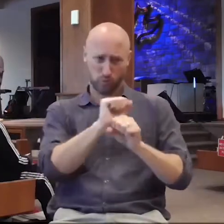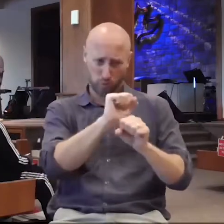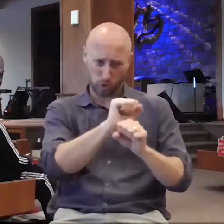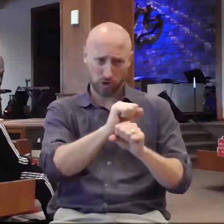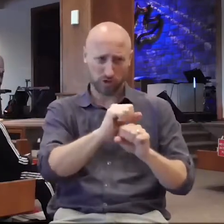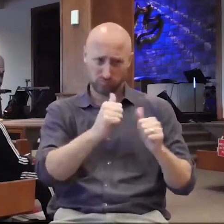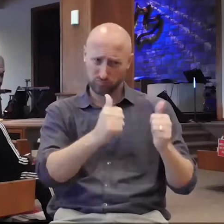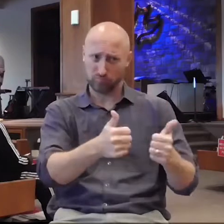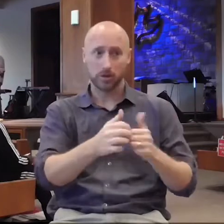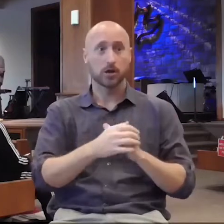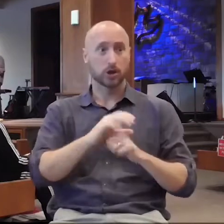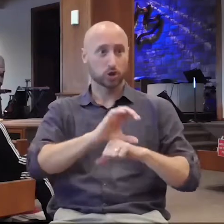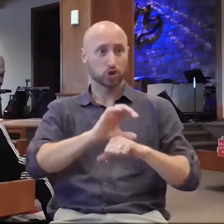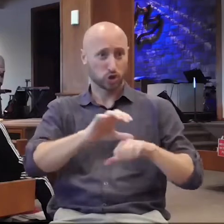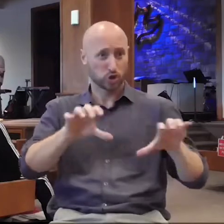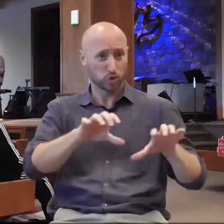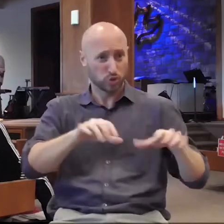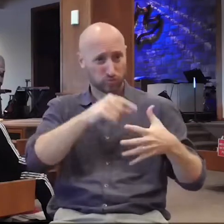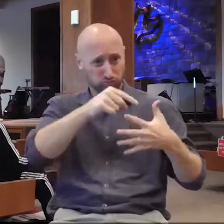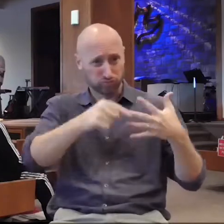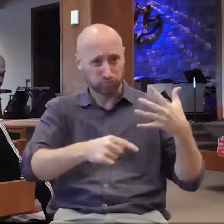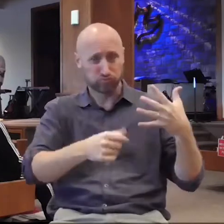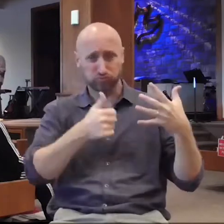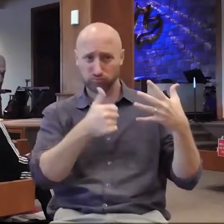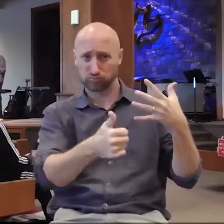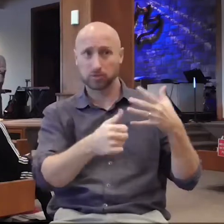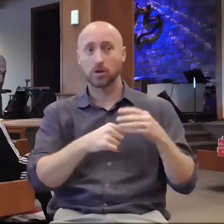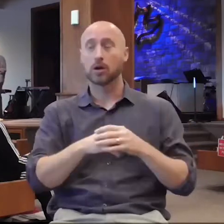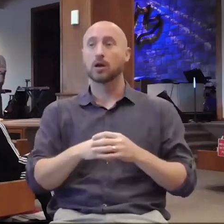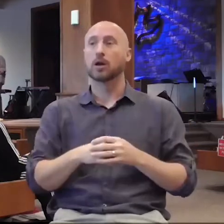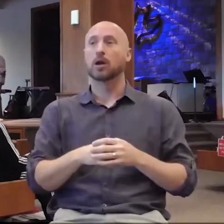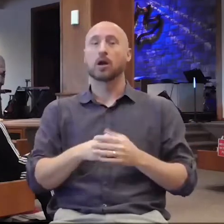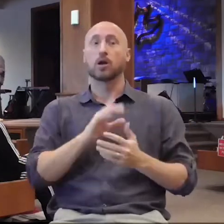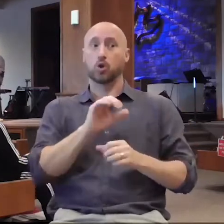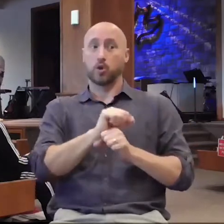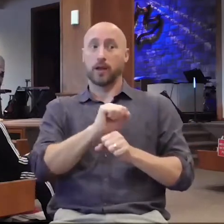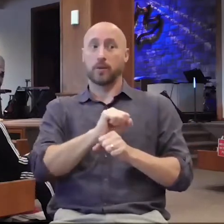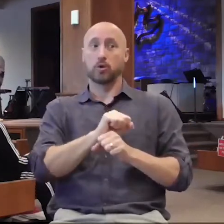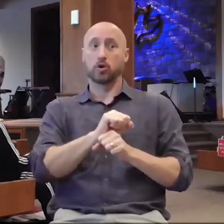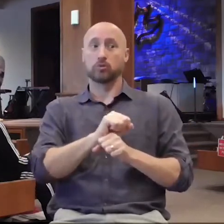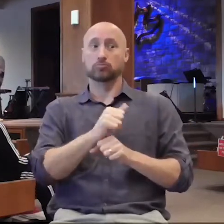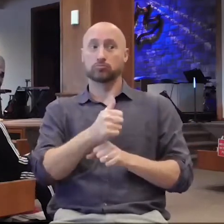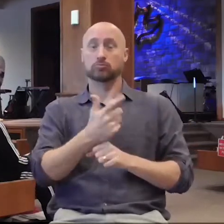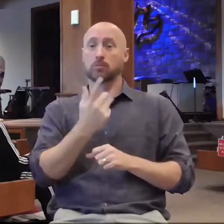This church is doing things. He says, and your labor.